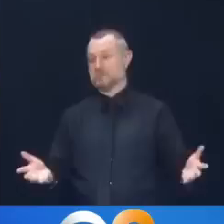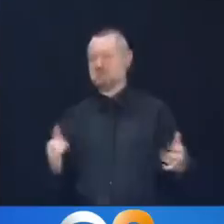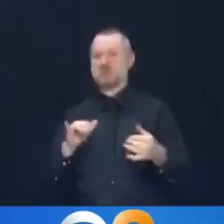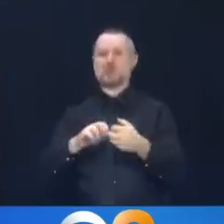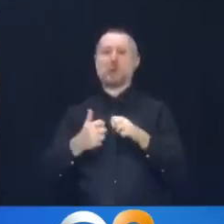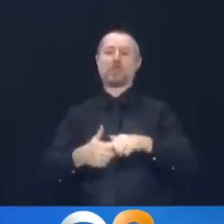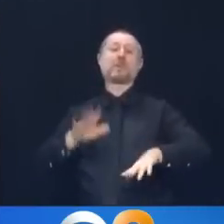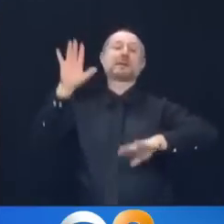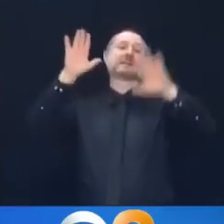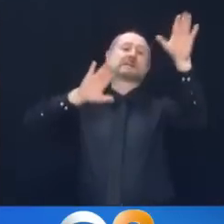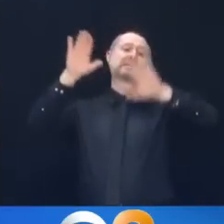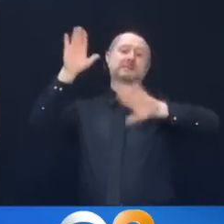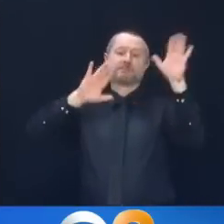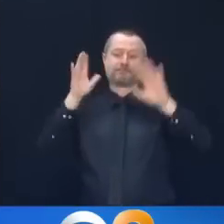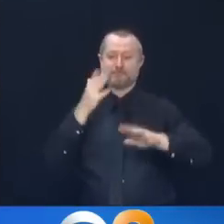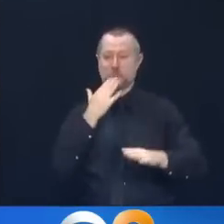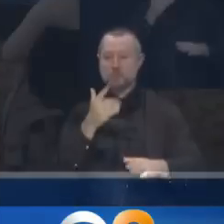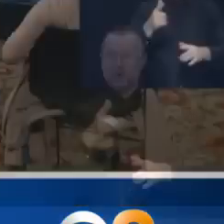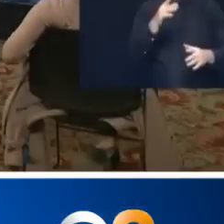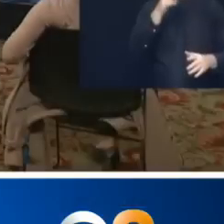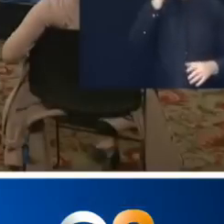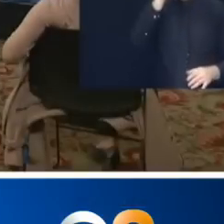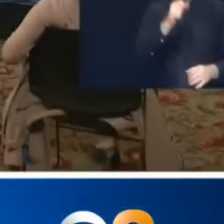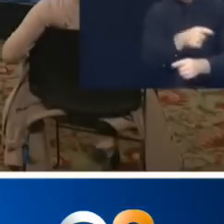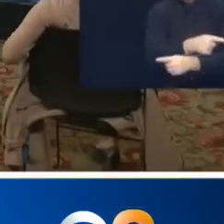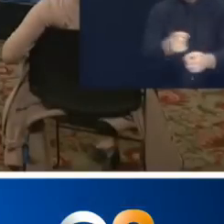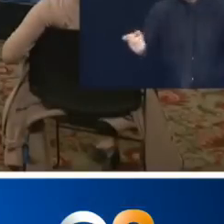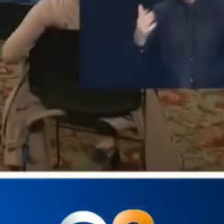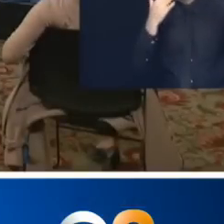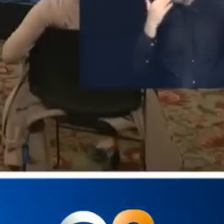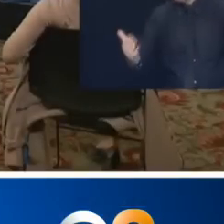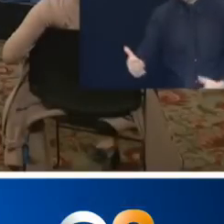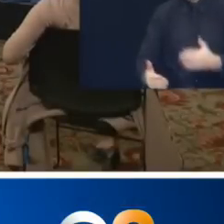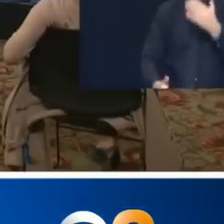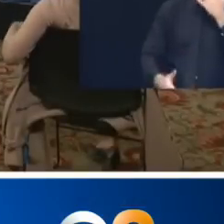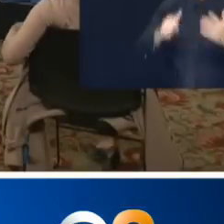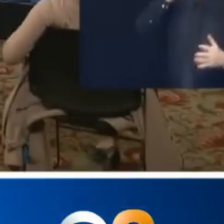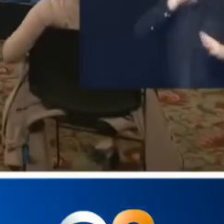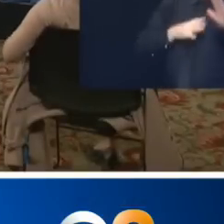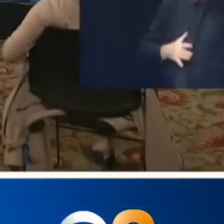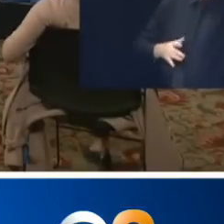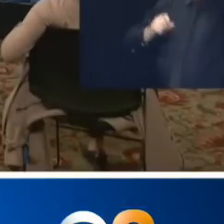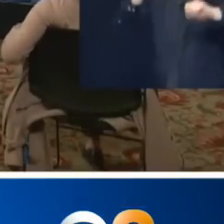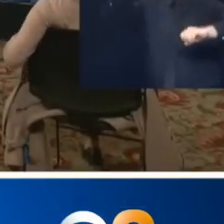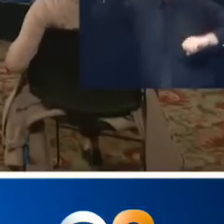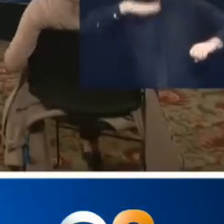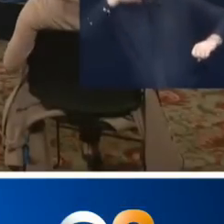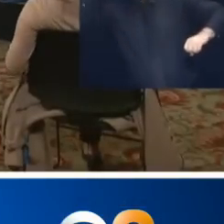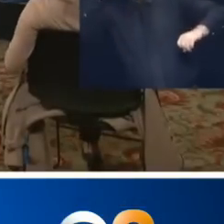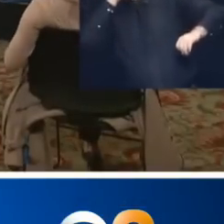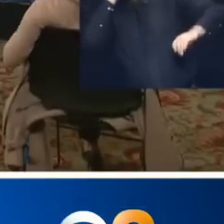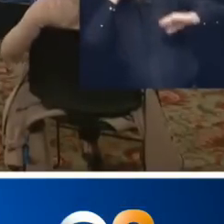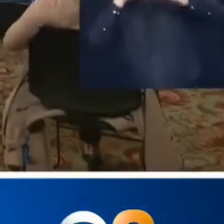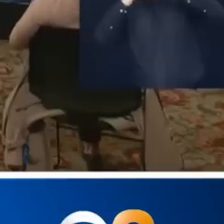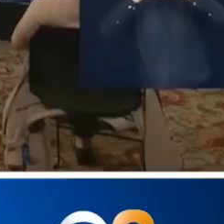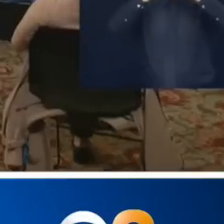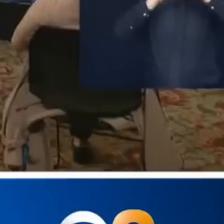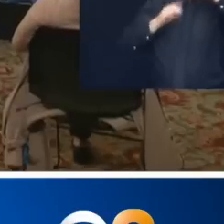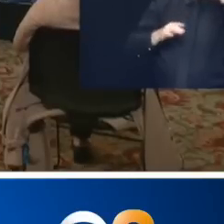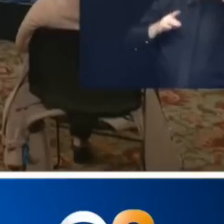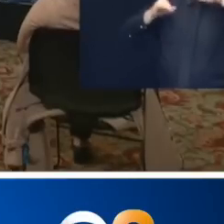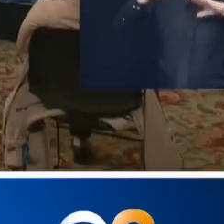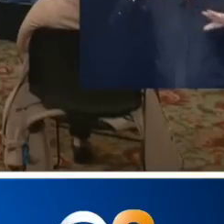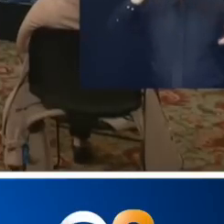guys. Thank you. We have been watching for about the past 45 minutes Governor